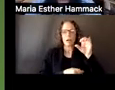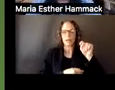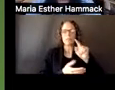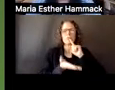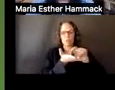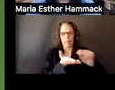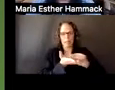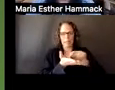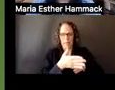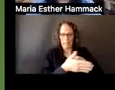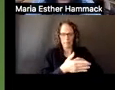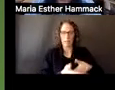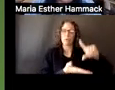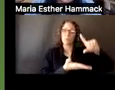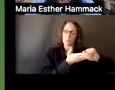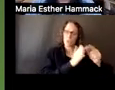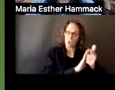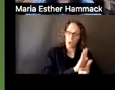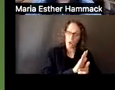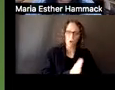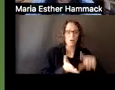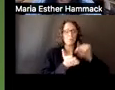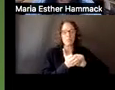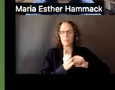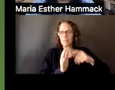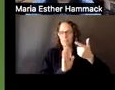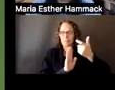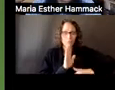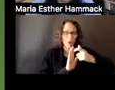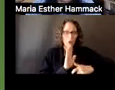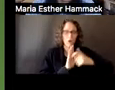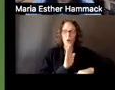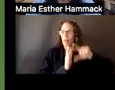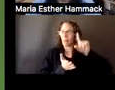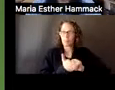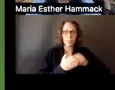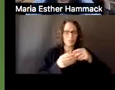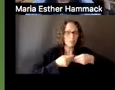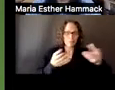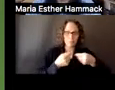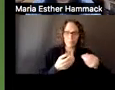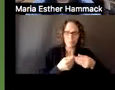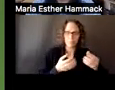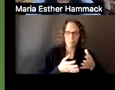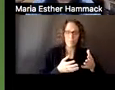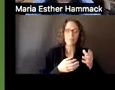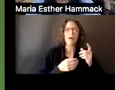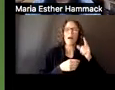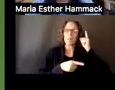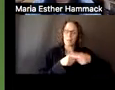stance, but they were creating networks and connections with Black abolitionists in the United States to find